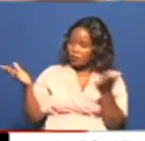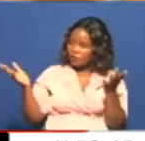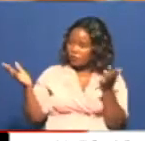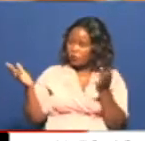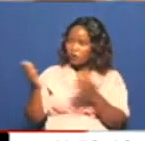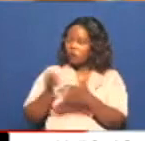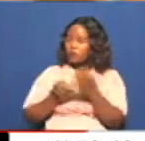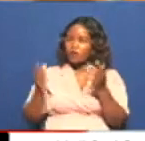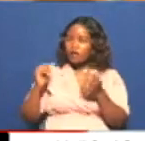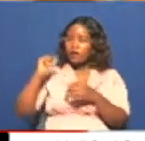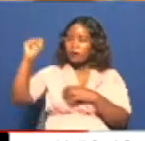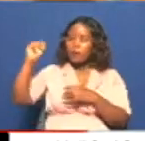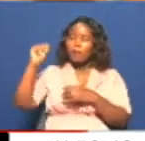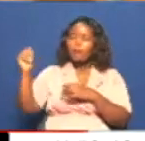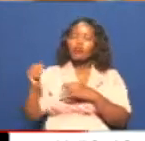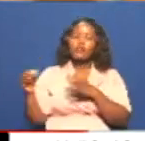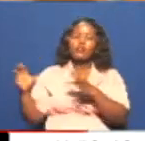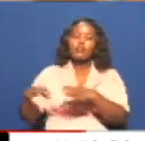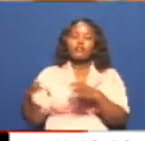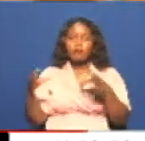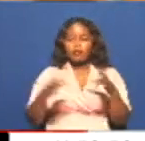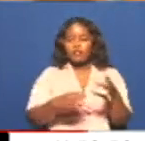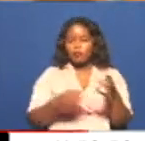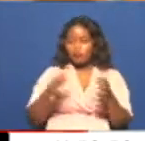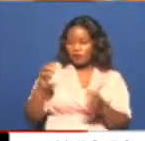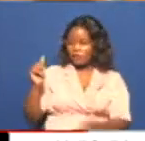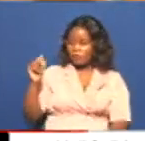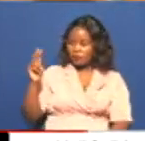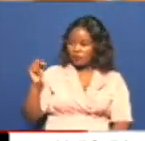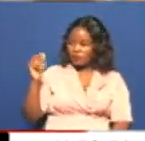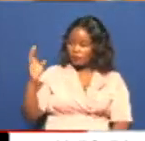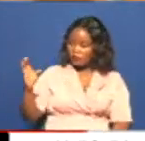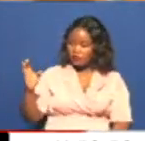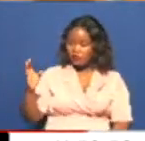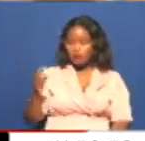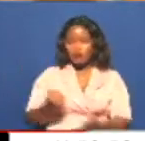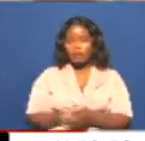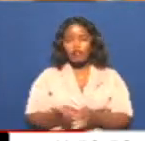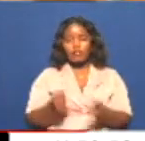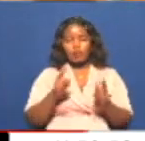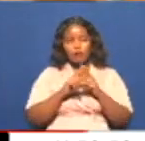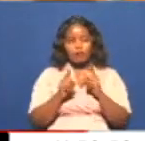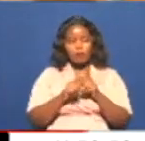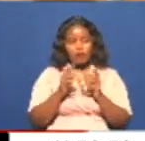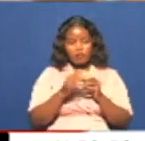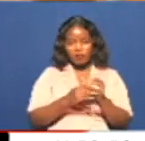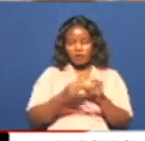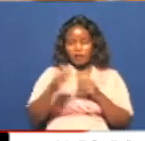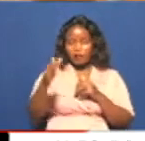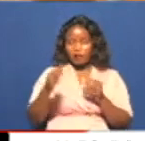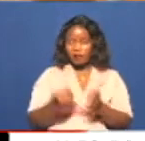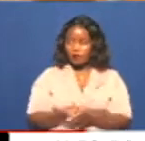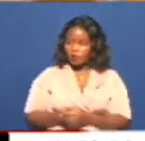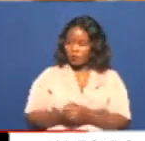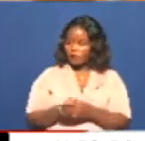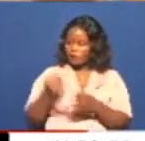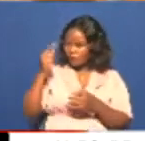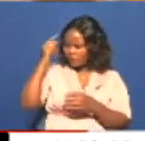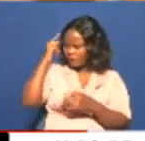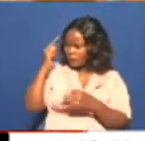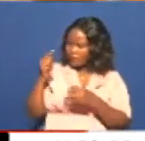like ANC has witnessed the same as well. Yes. Yeah. Yeah. You think party defections